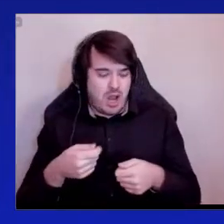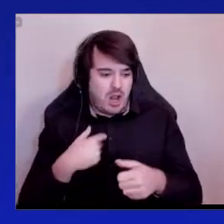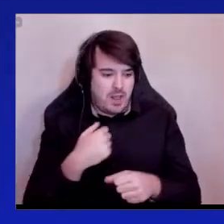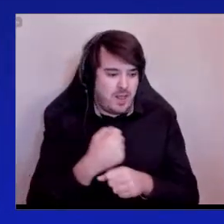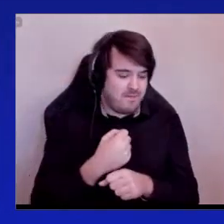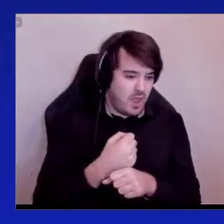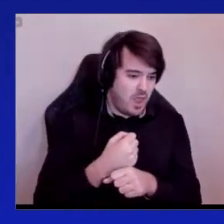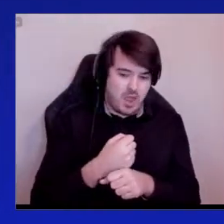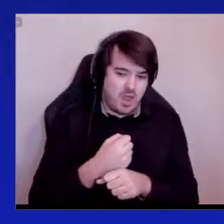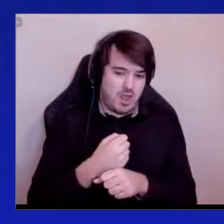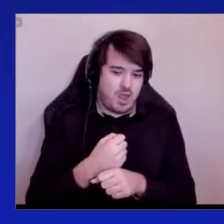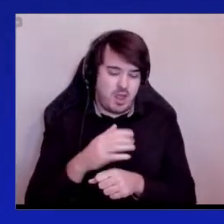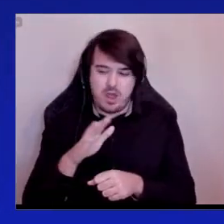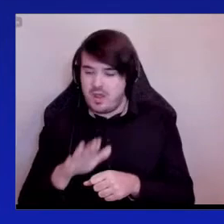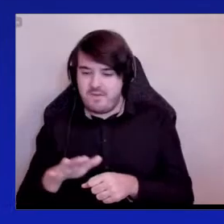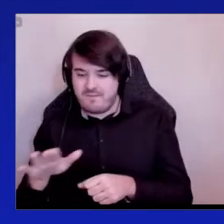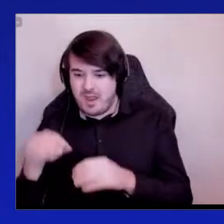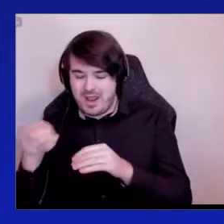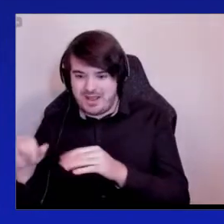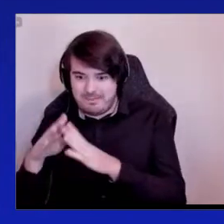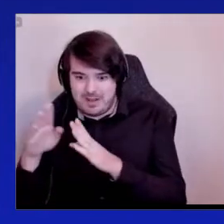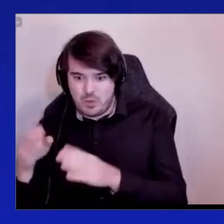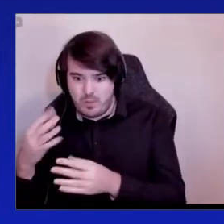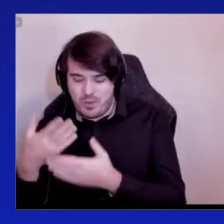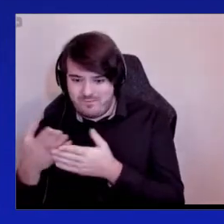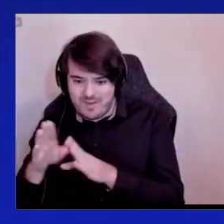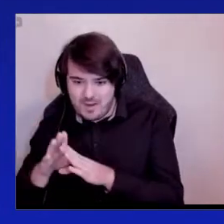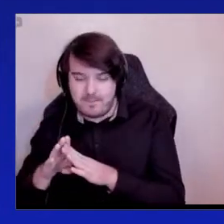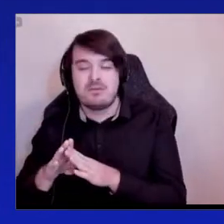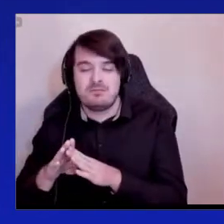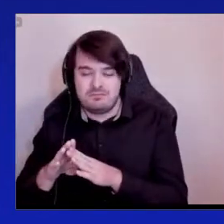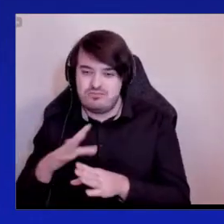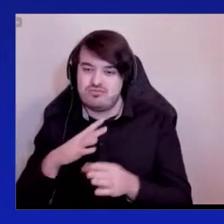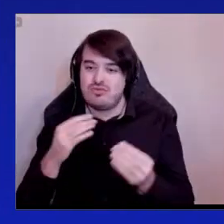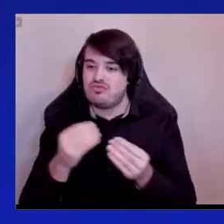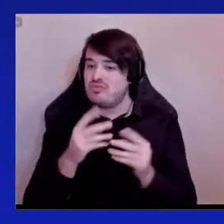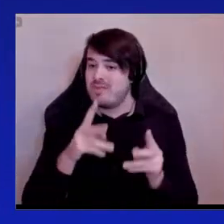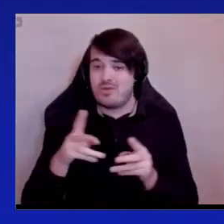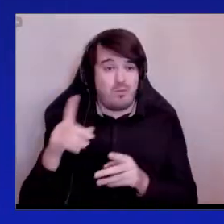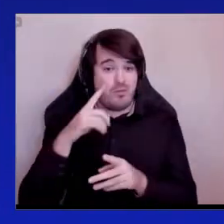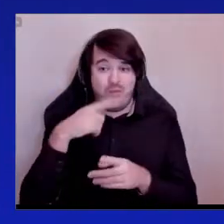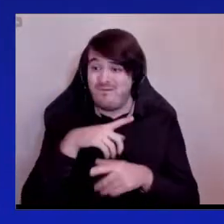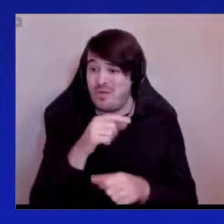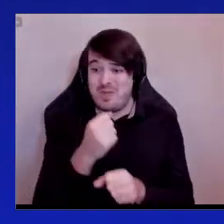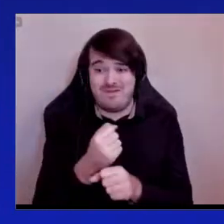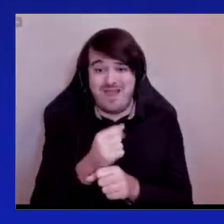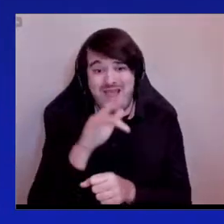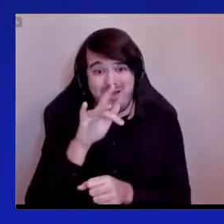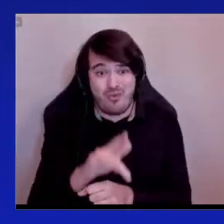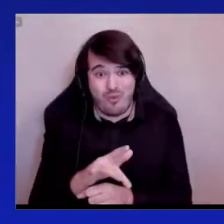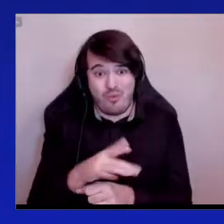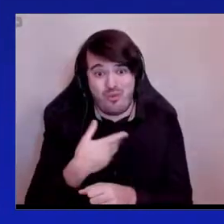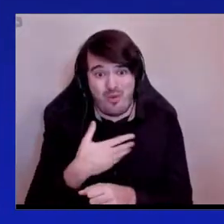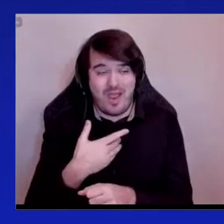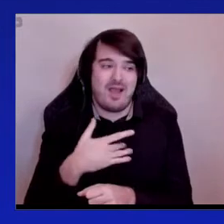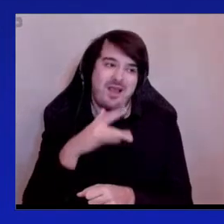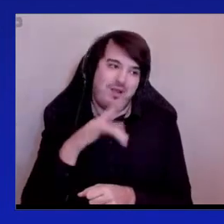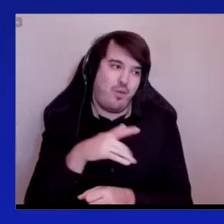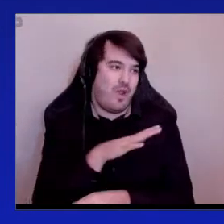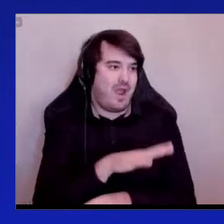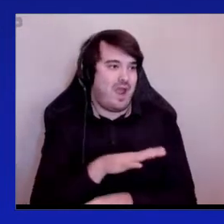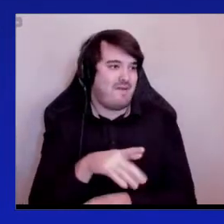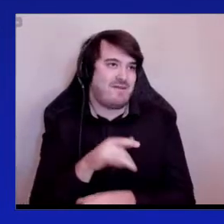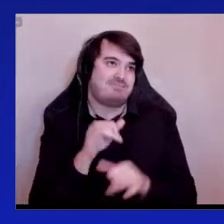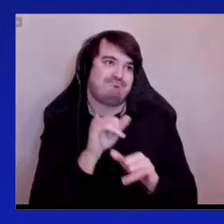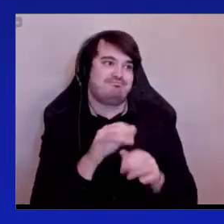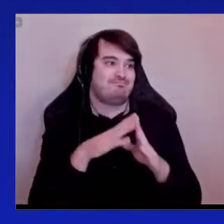fact, some people are not able to go into work because they're trying to balance these things at home. So there are many different kinds of harms that we see